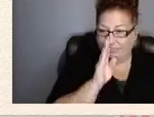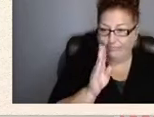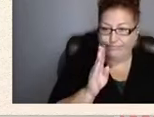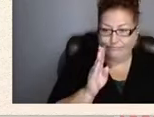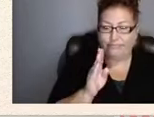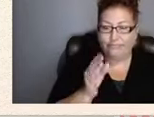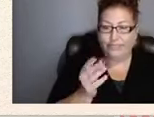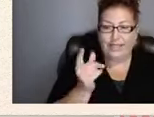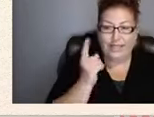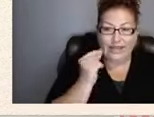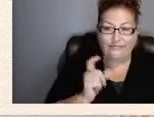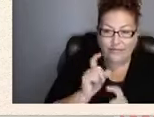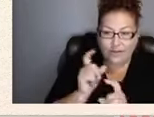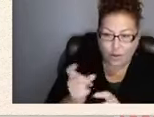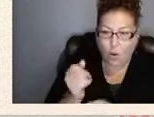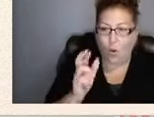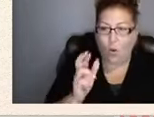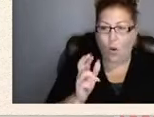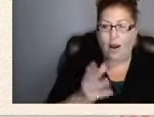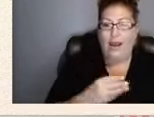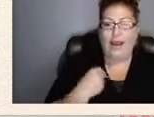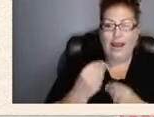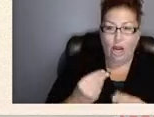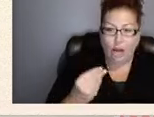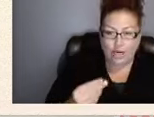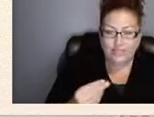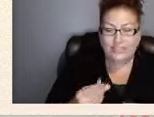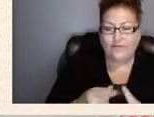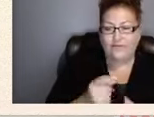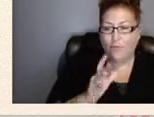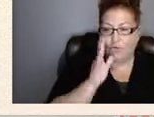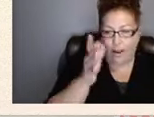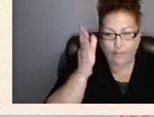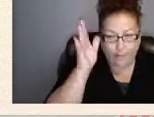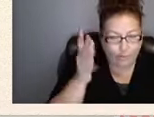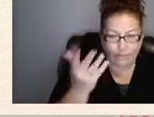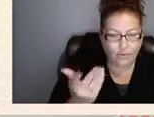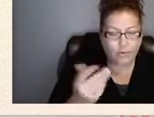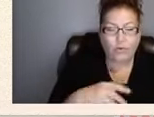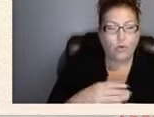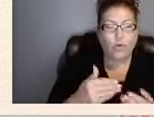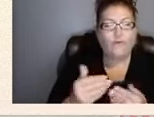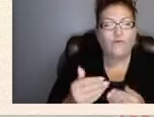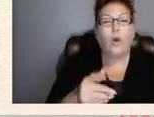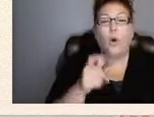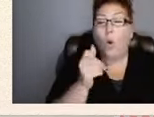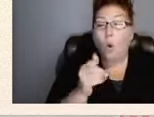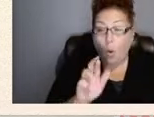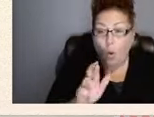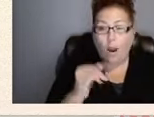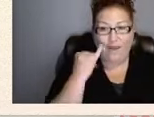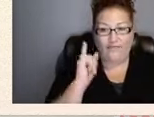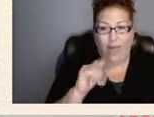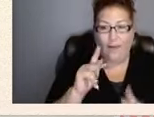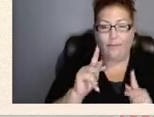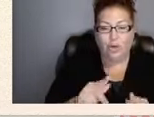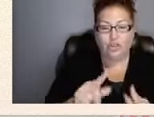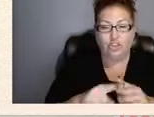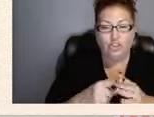back to my example of the grandmother and grandson, or if the individual starts accumulating assets of his or her